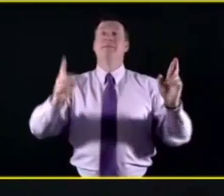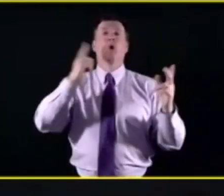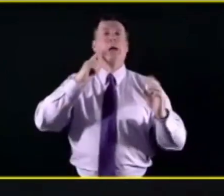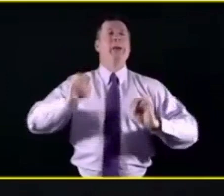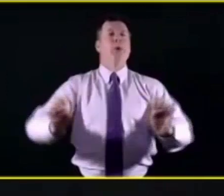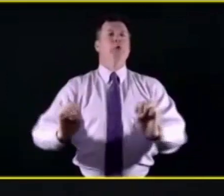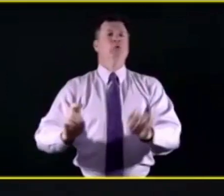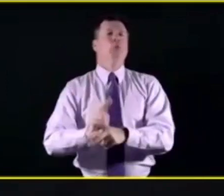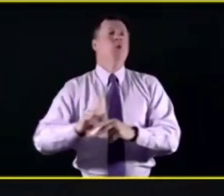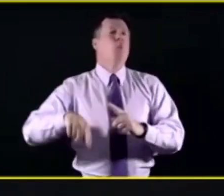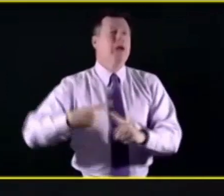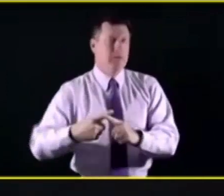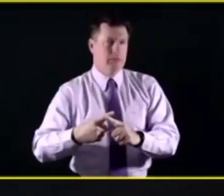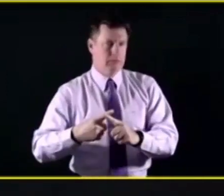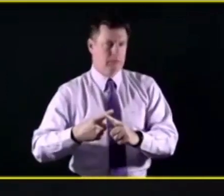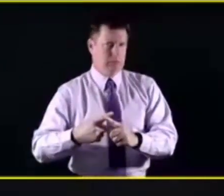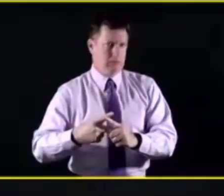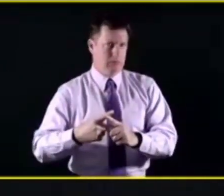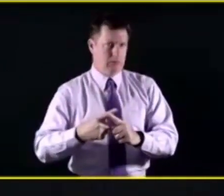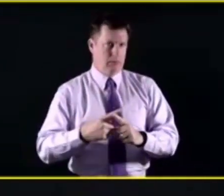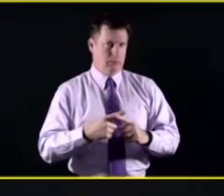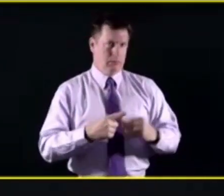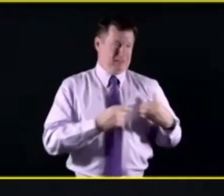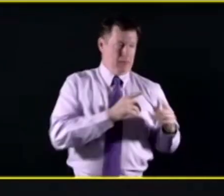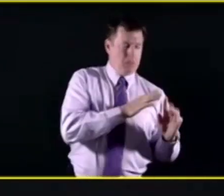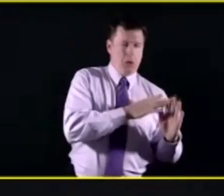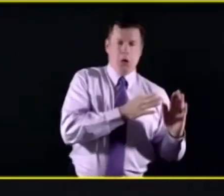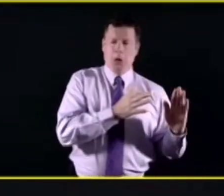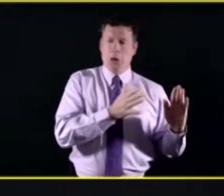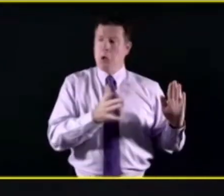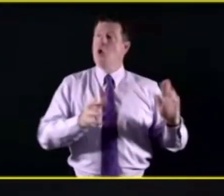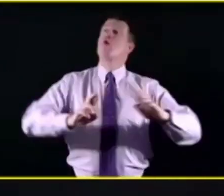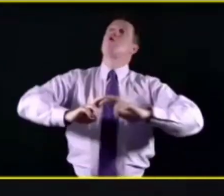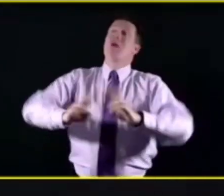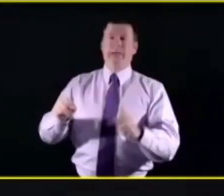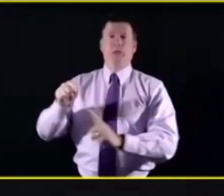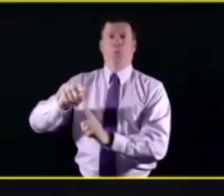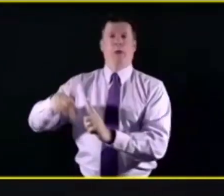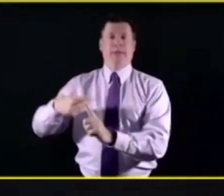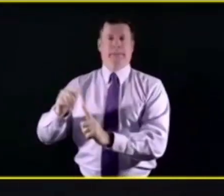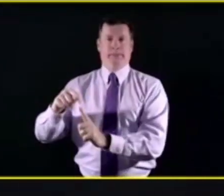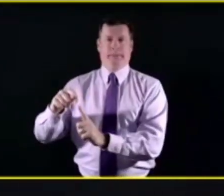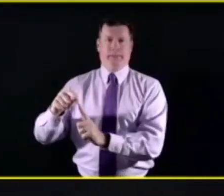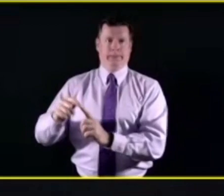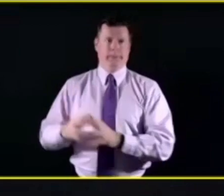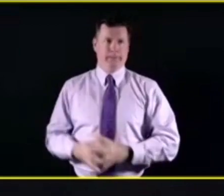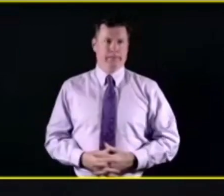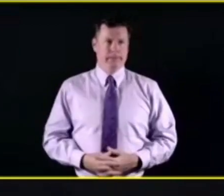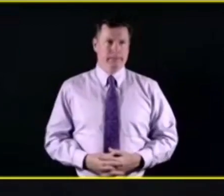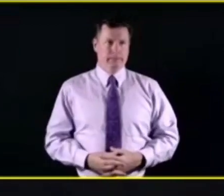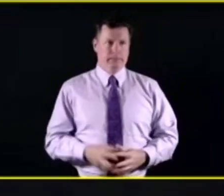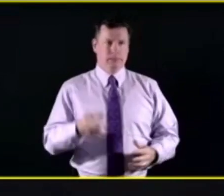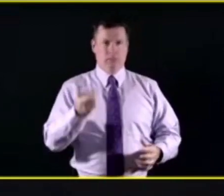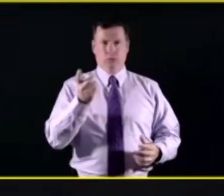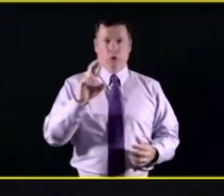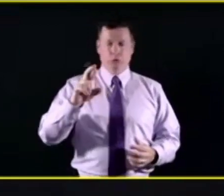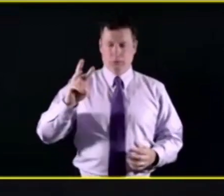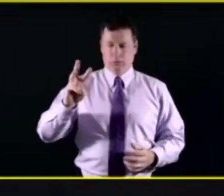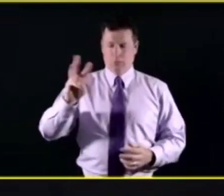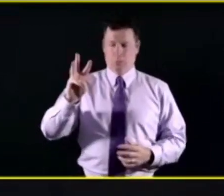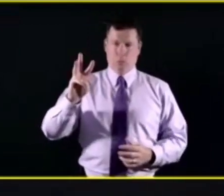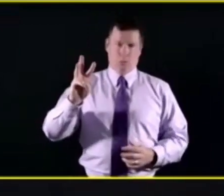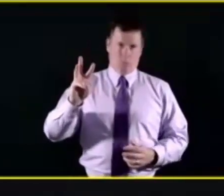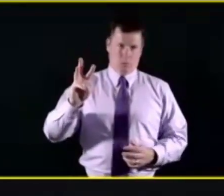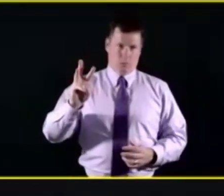Now that's a very difficult question to answer. If you're talking about this specific